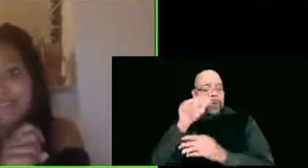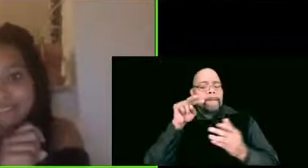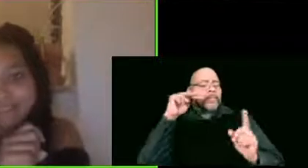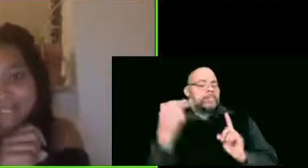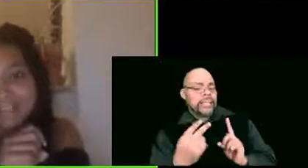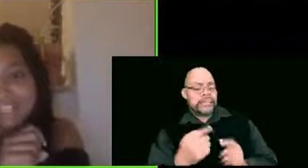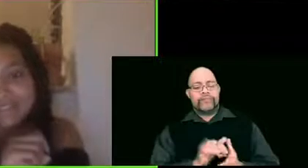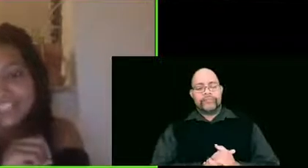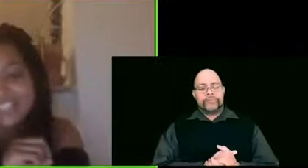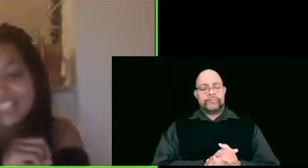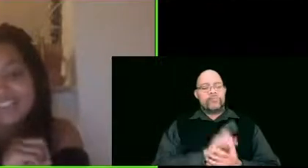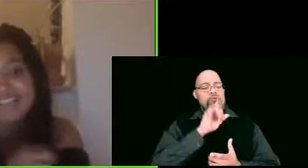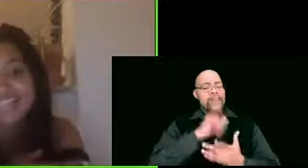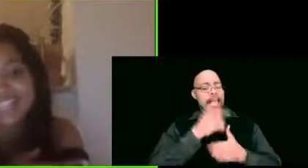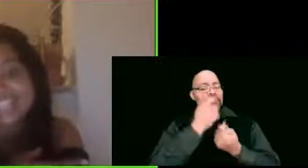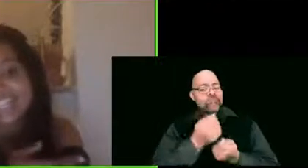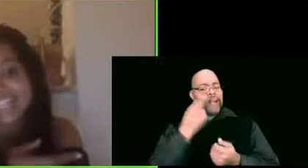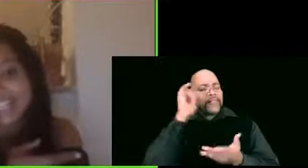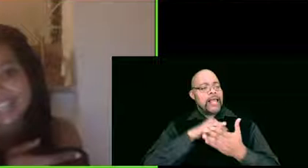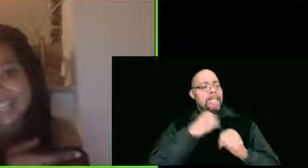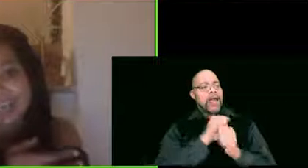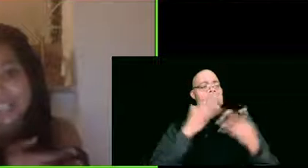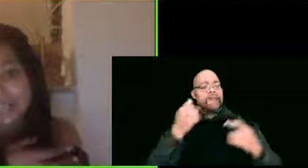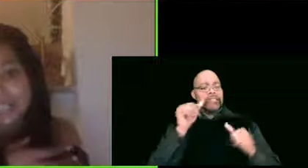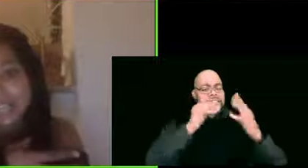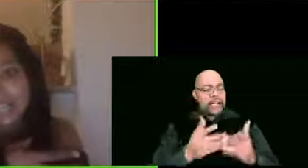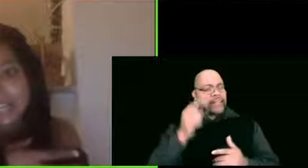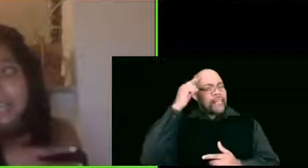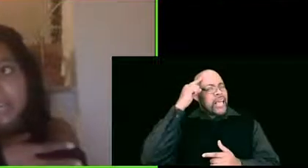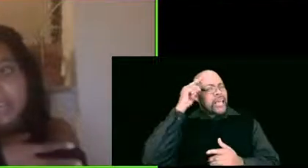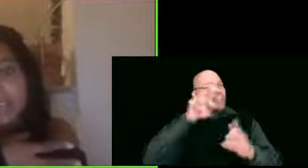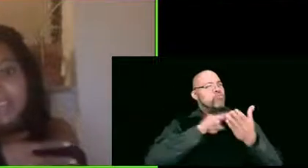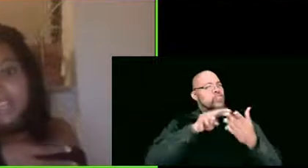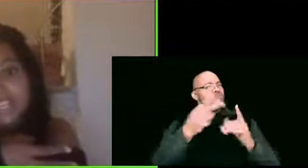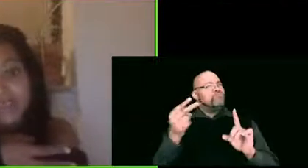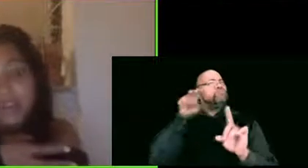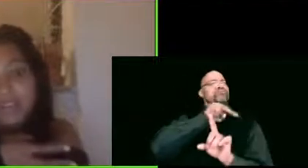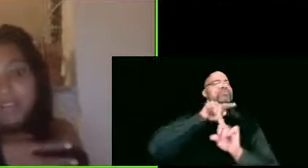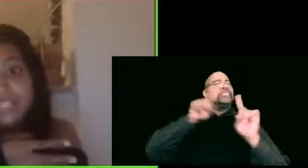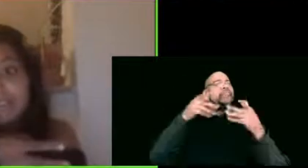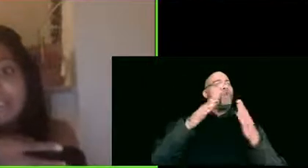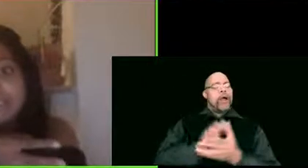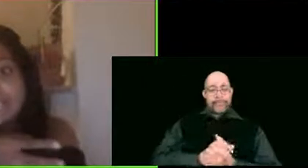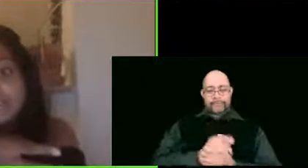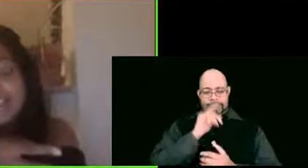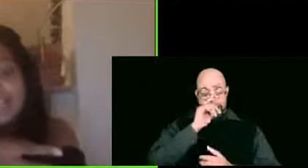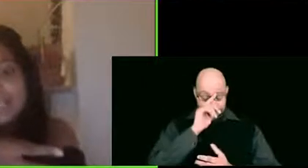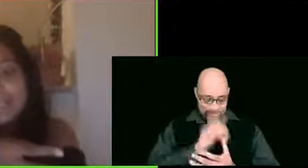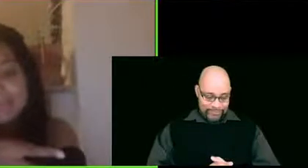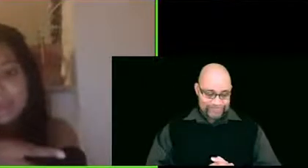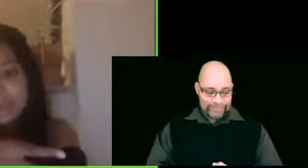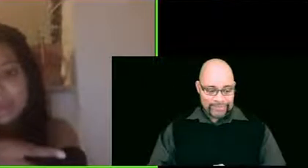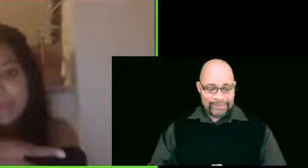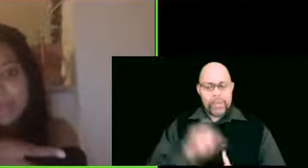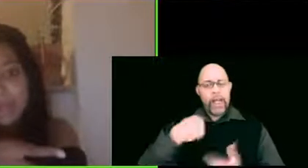film or a photography perspective, which is really interesting because I think it makes a lot of the scientists kind of think about their research work through a different